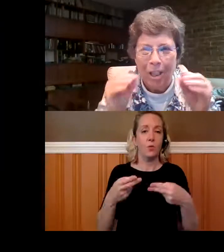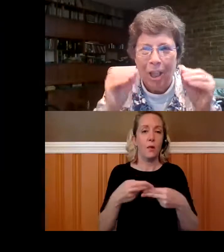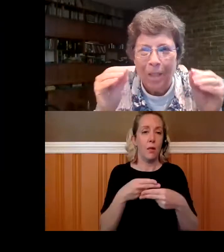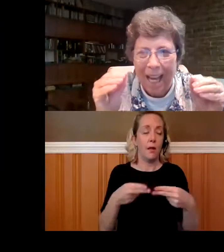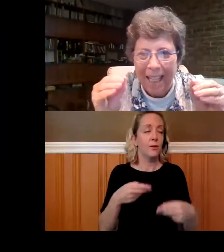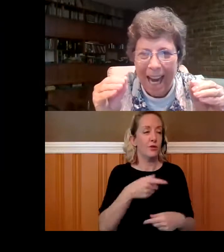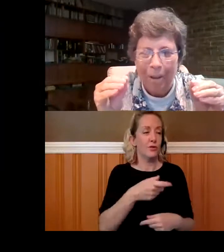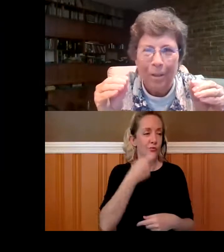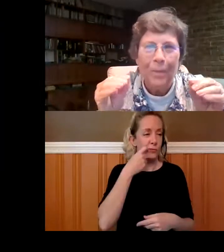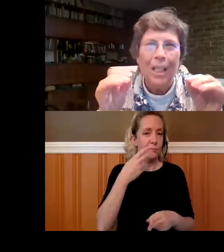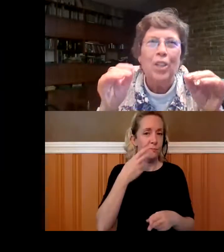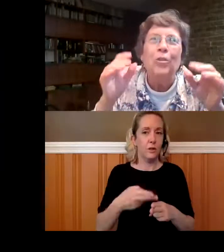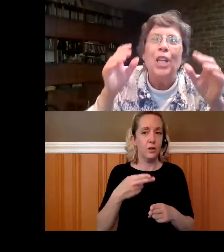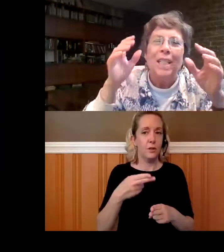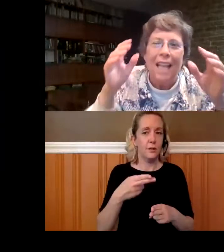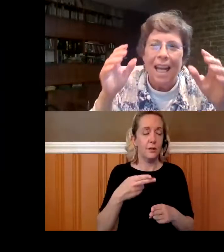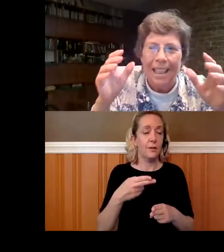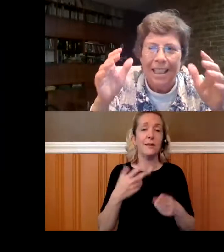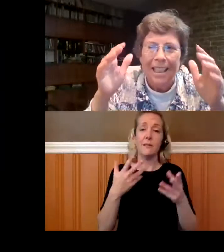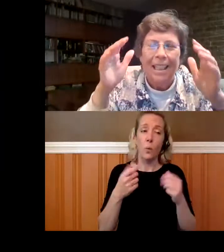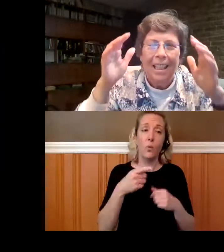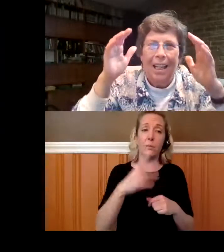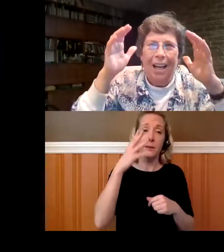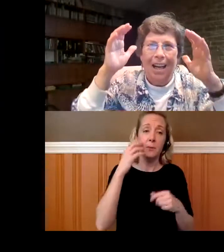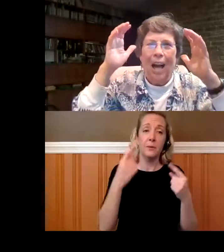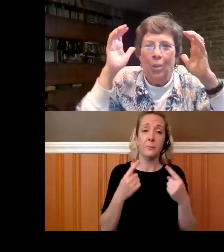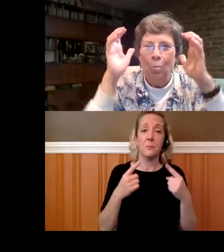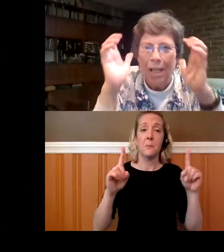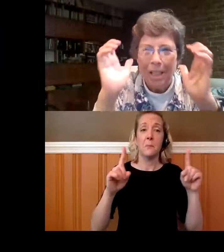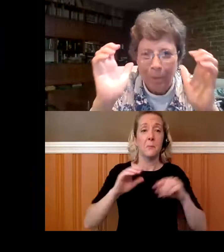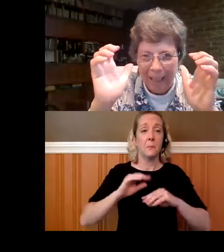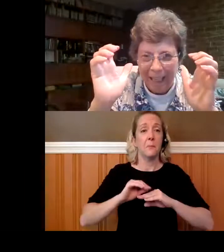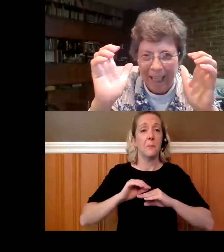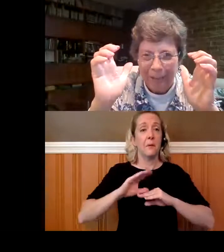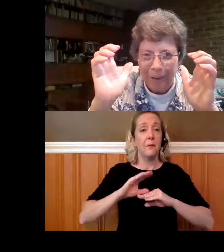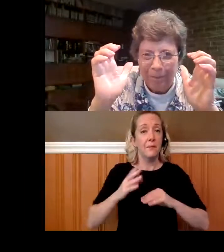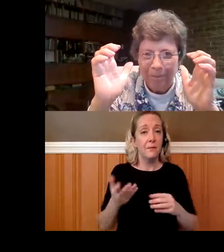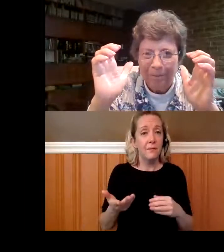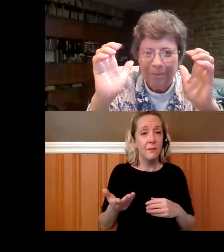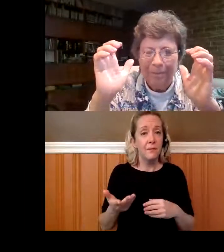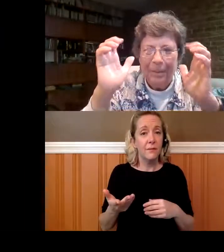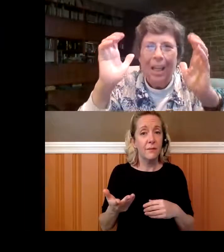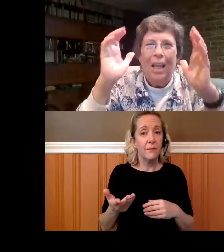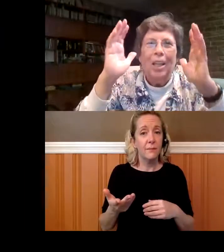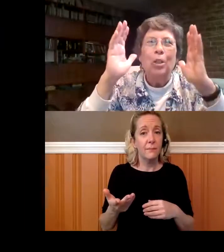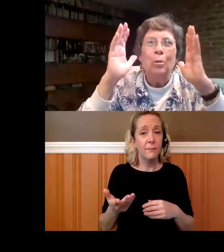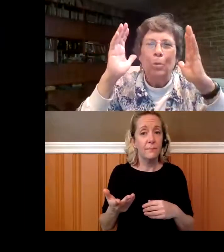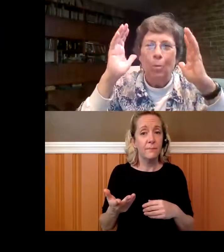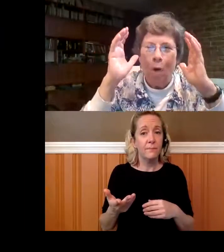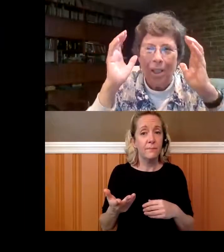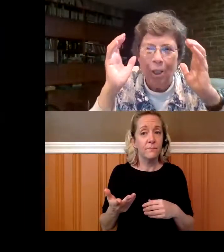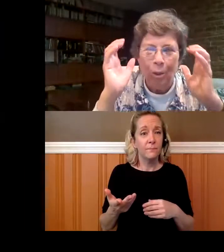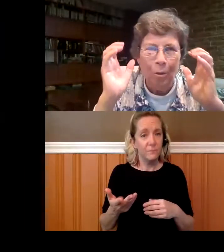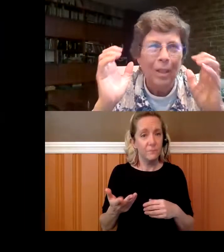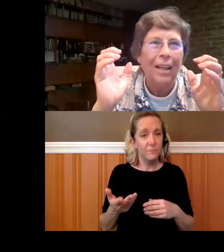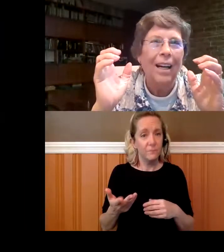said you want it to be successful. You want to have them feeling